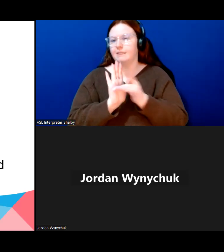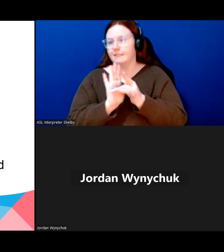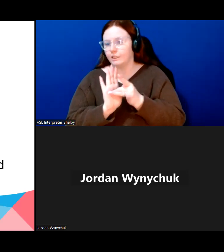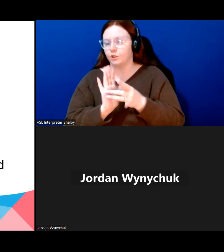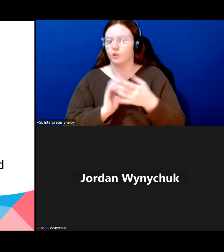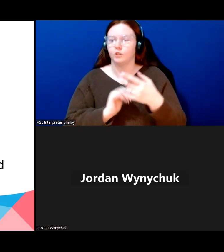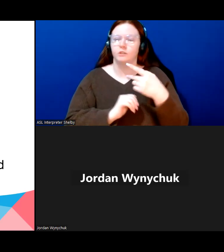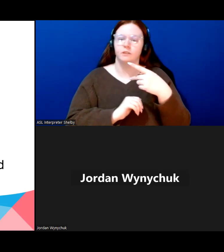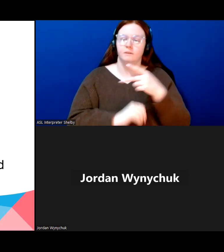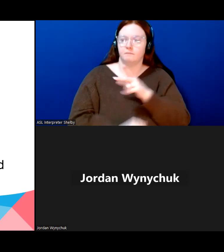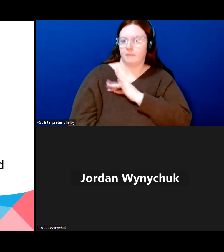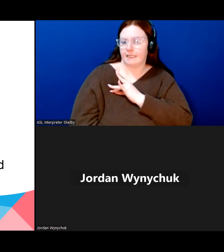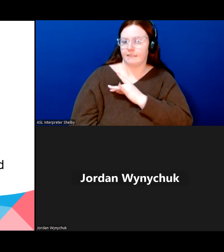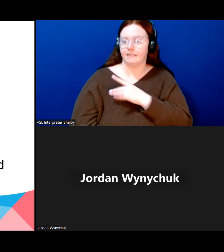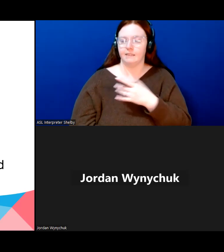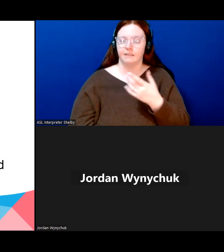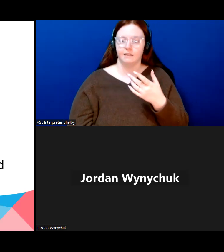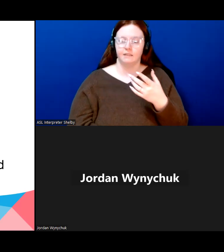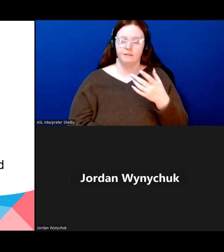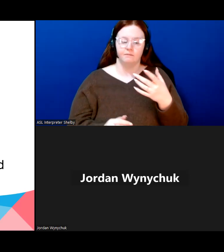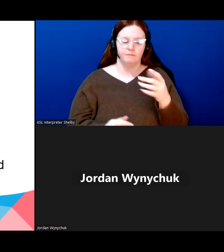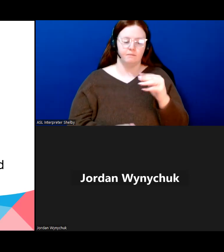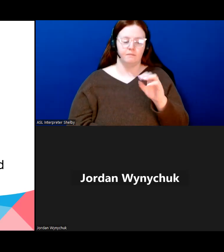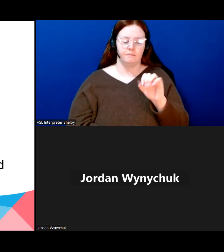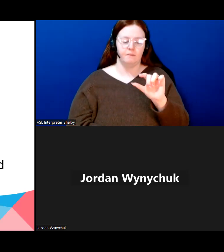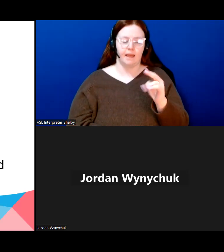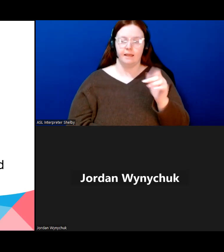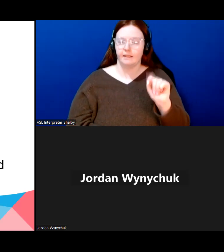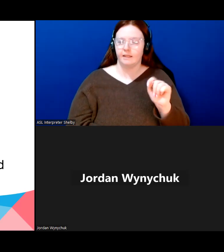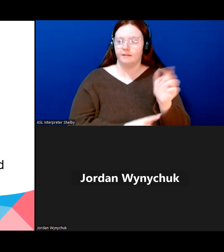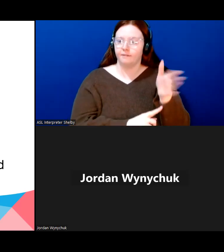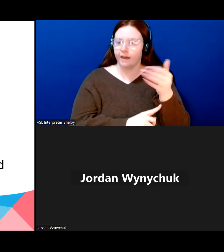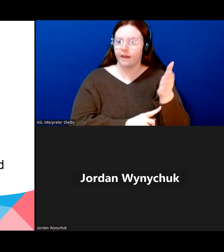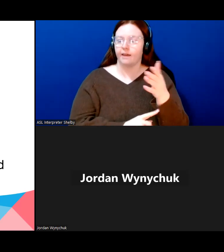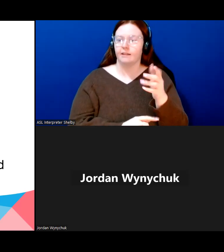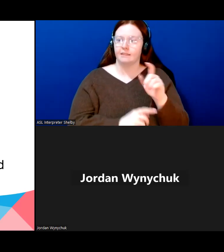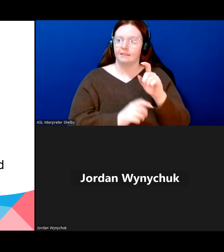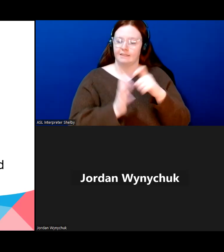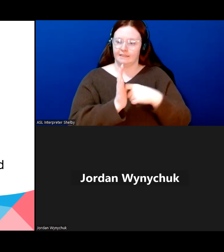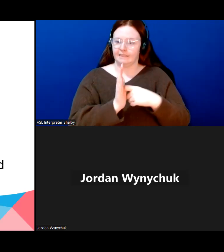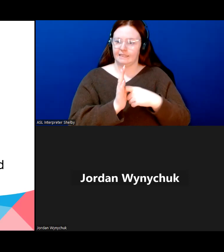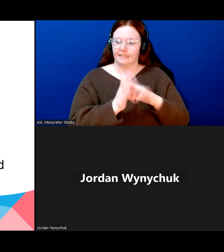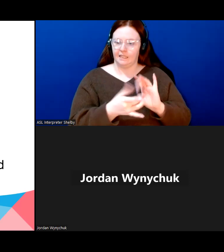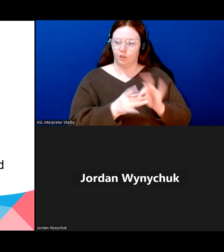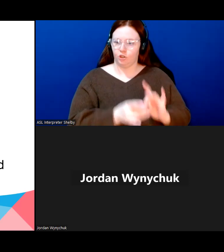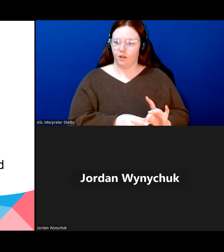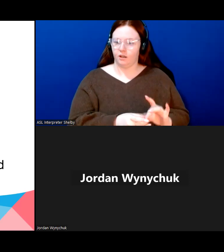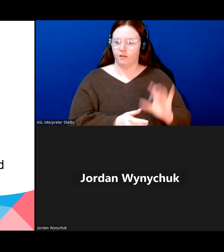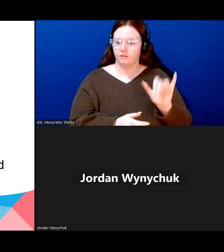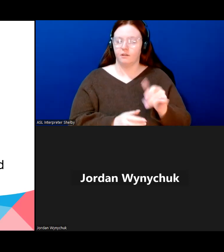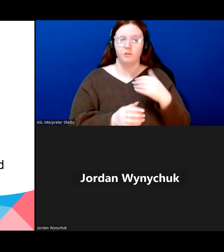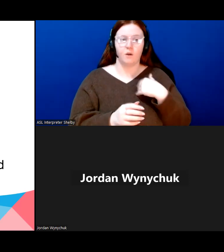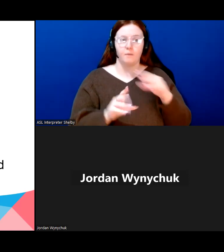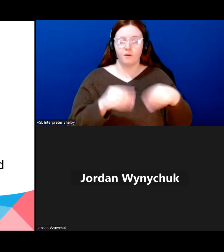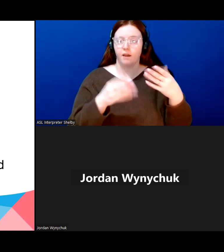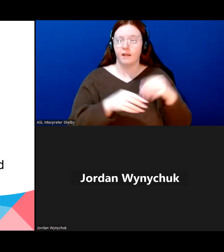magnets, keychains, and flags. And having these items like in a classroom or in an office